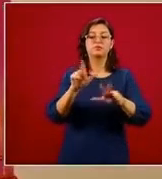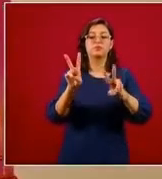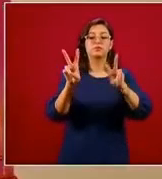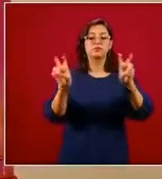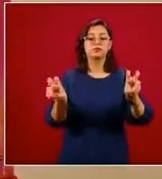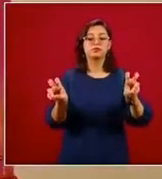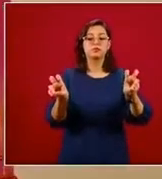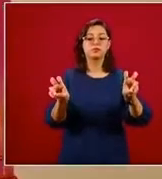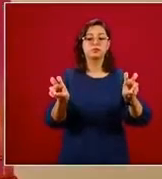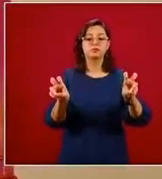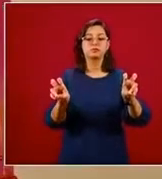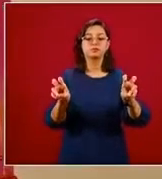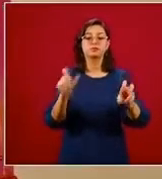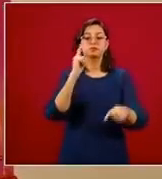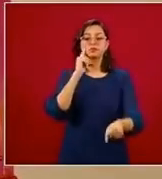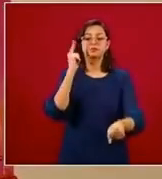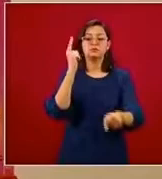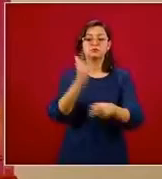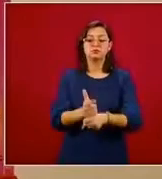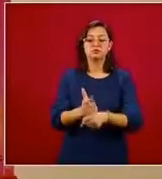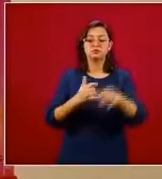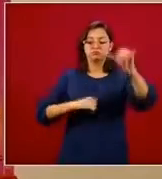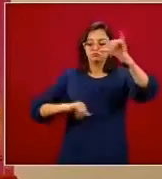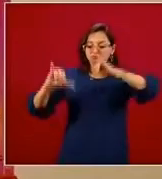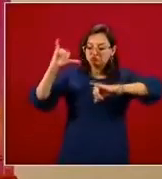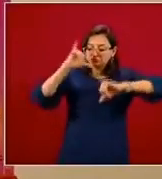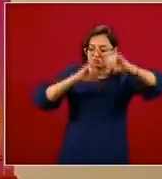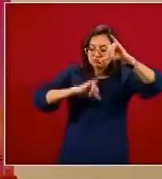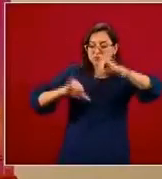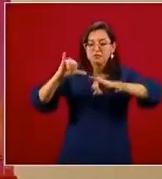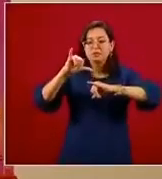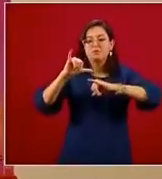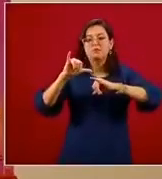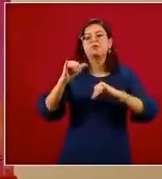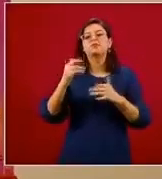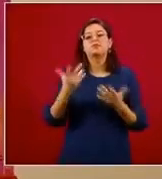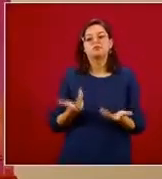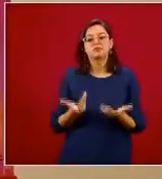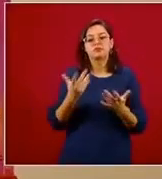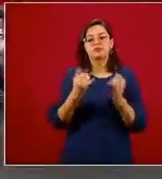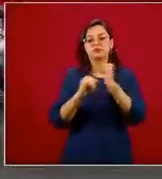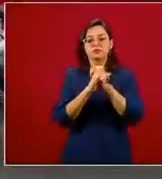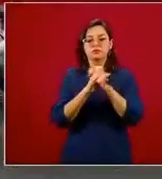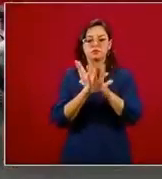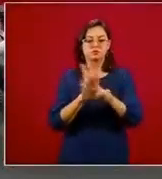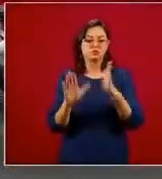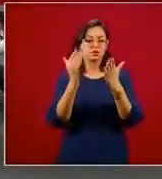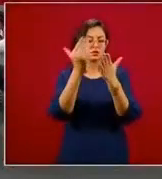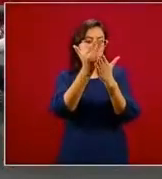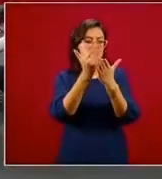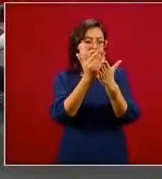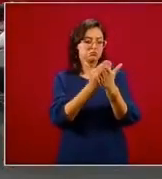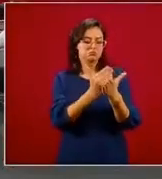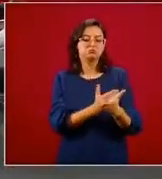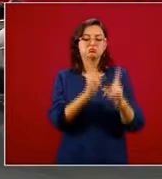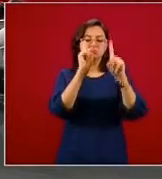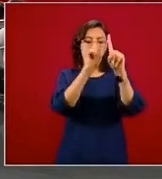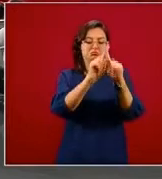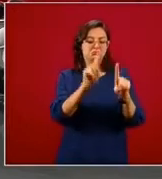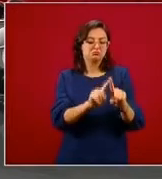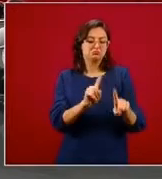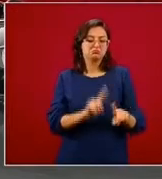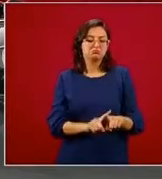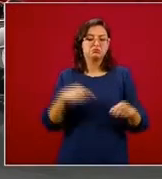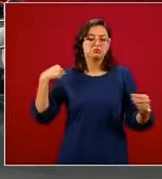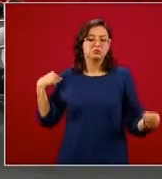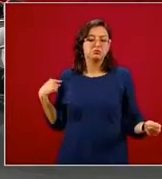to show you information in relation to the diagnose on laboratory